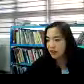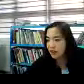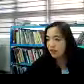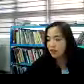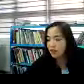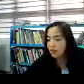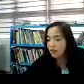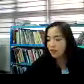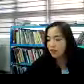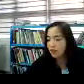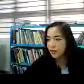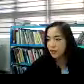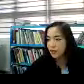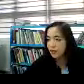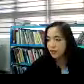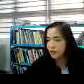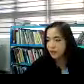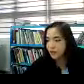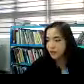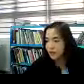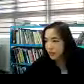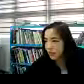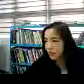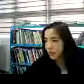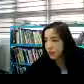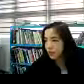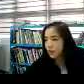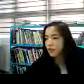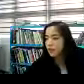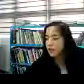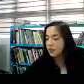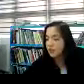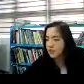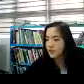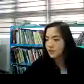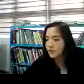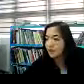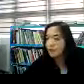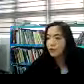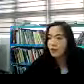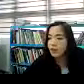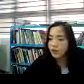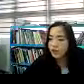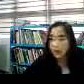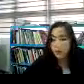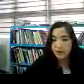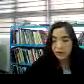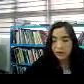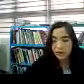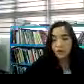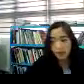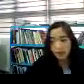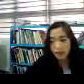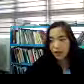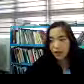content, and then we will try, for example, ito na lang, phytochemical analysis. We can use also and.